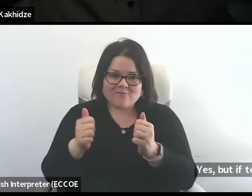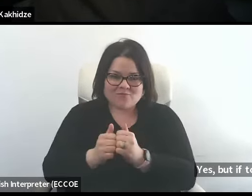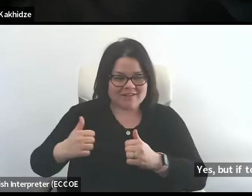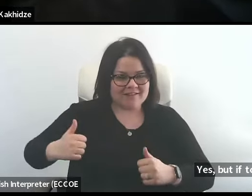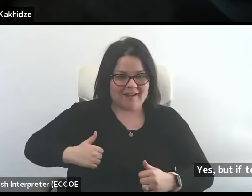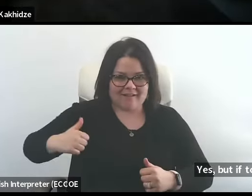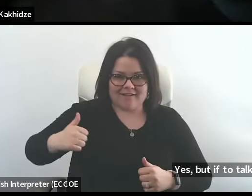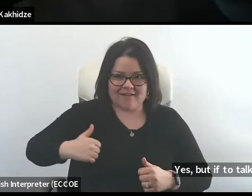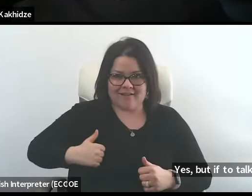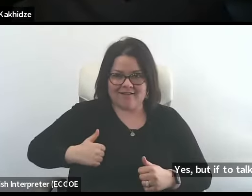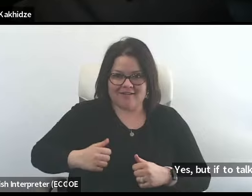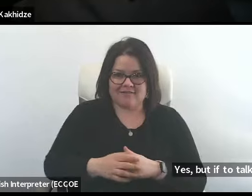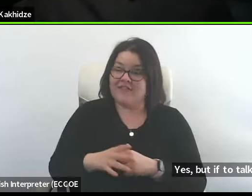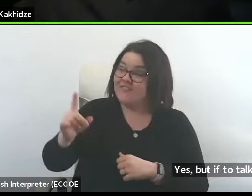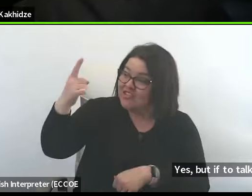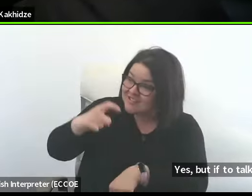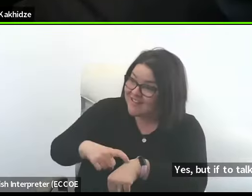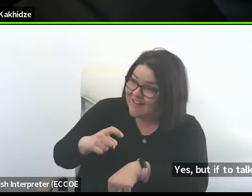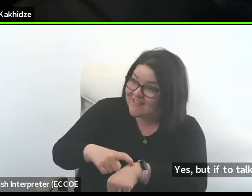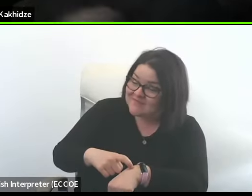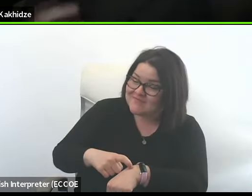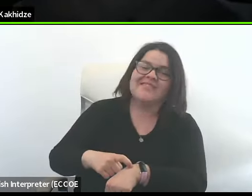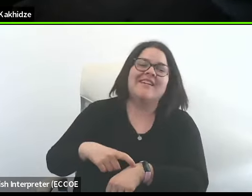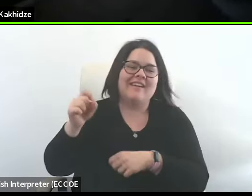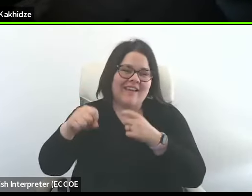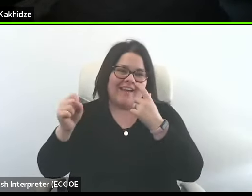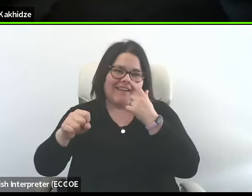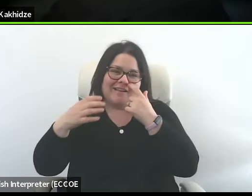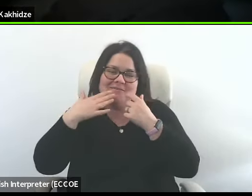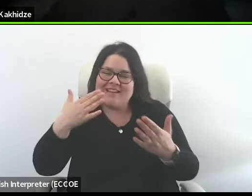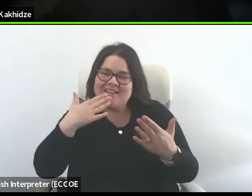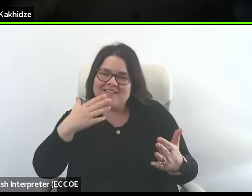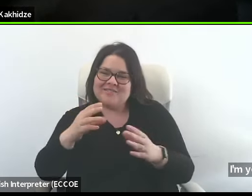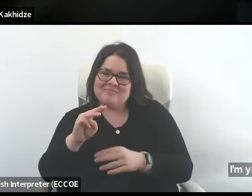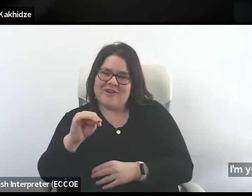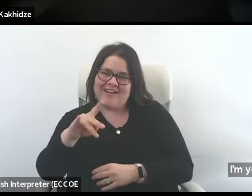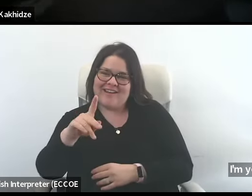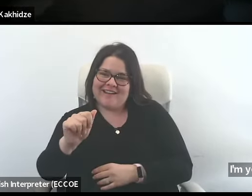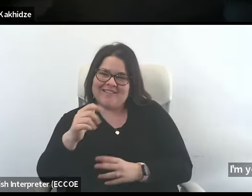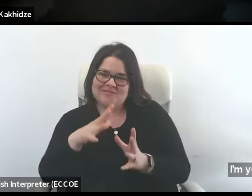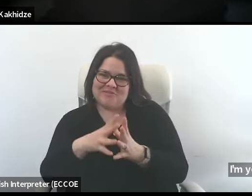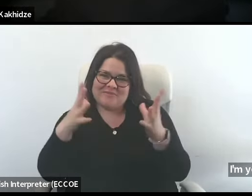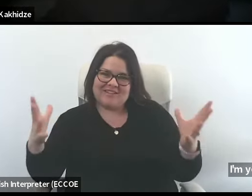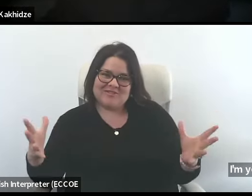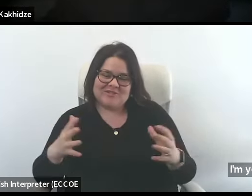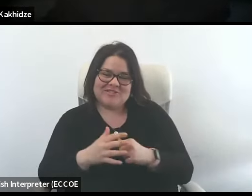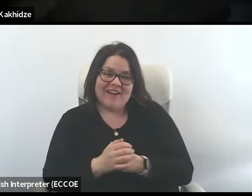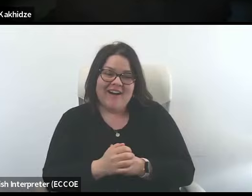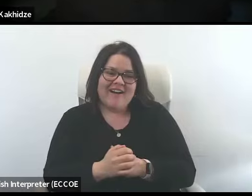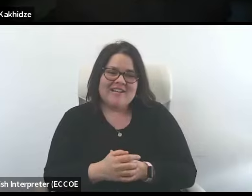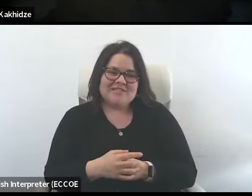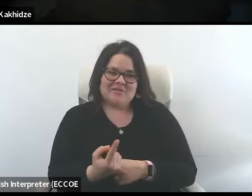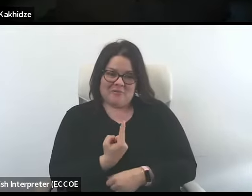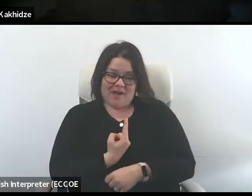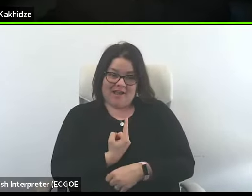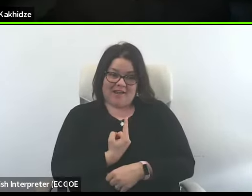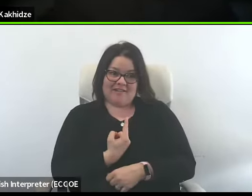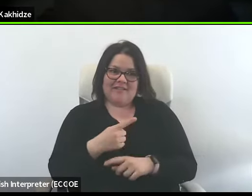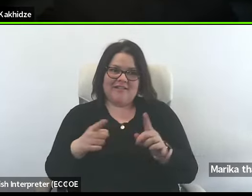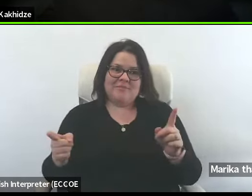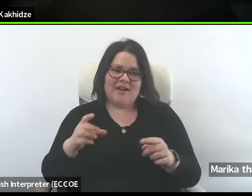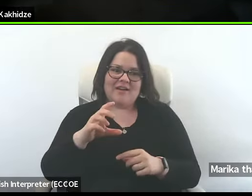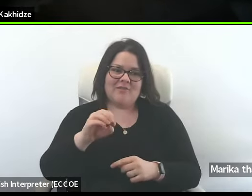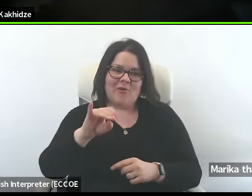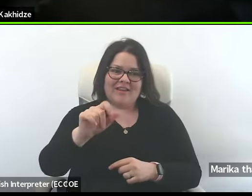first time. Yes, first time. Monika, thank you so much. You brought not only me, but other